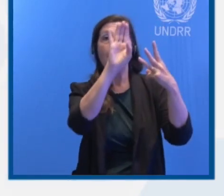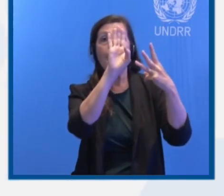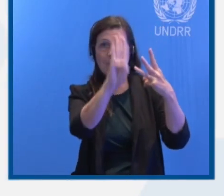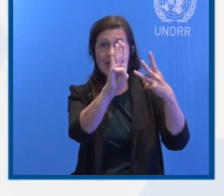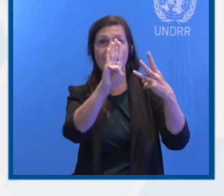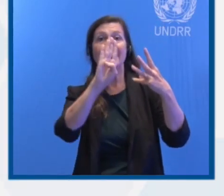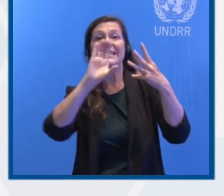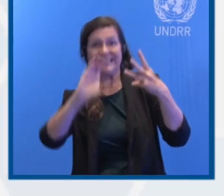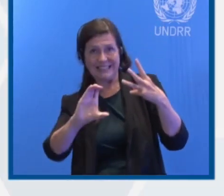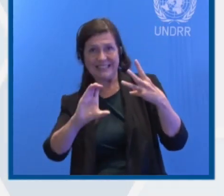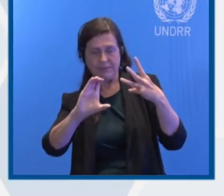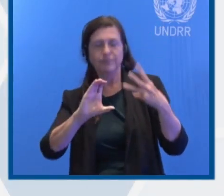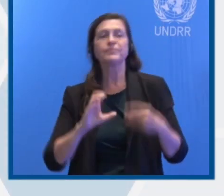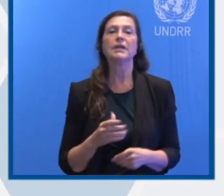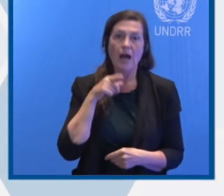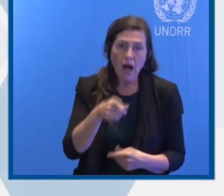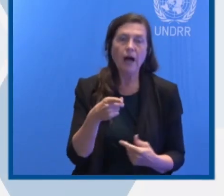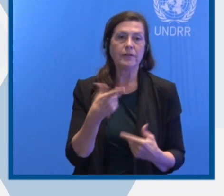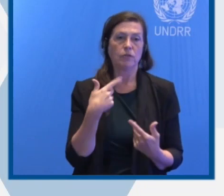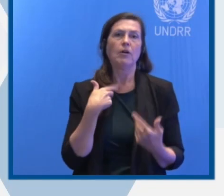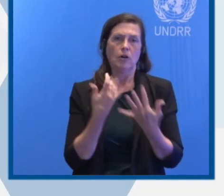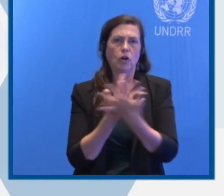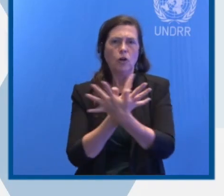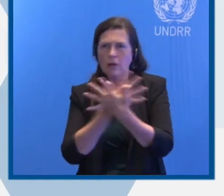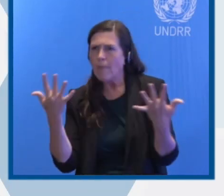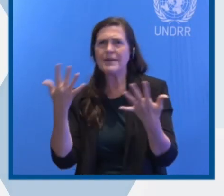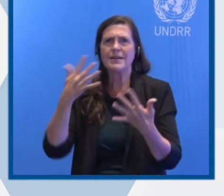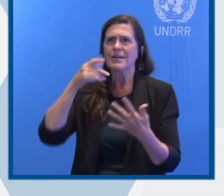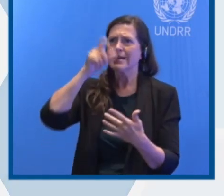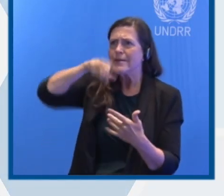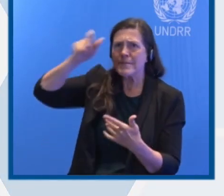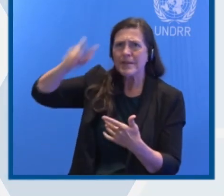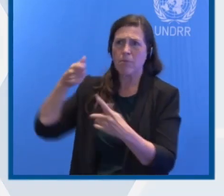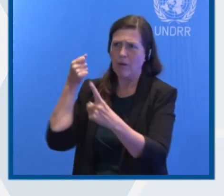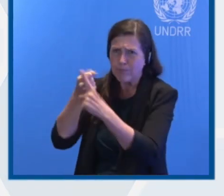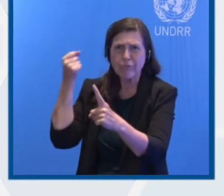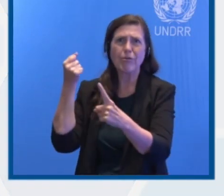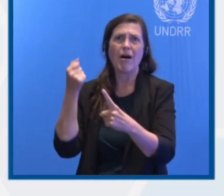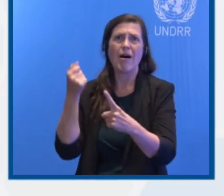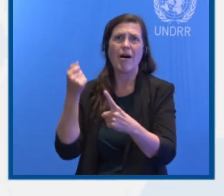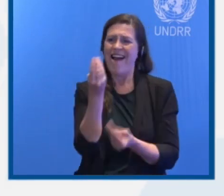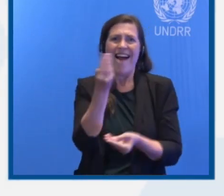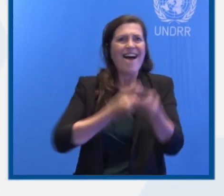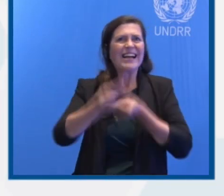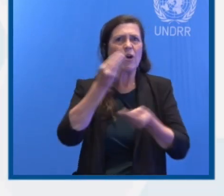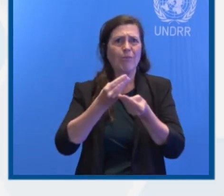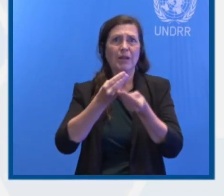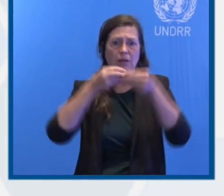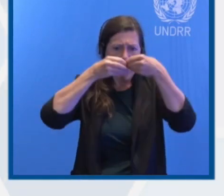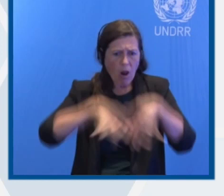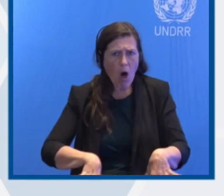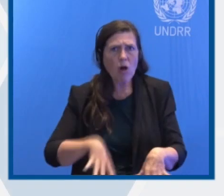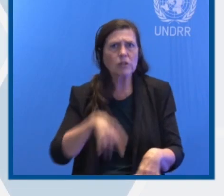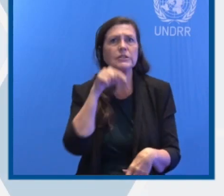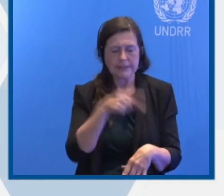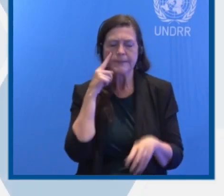of reducing loss of lives, reducing number of people affected, reducing economic losses. So it's really, in a sense,